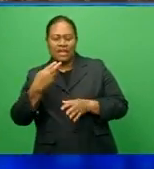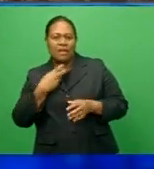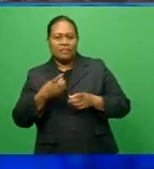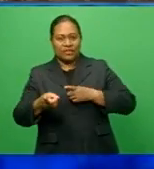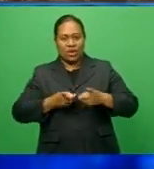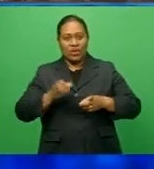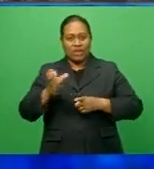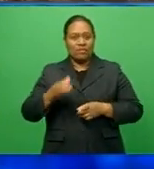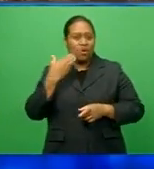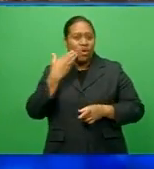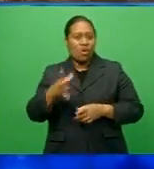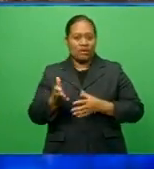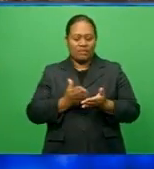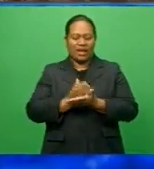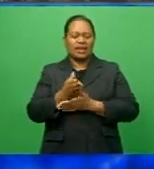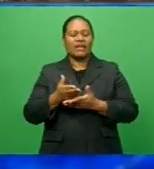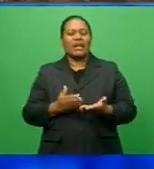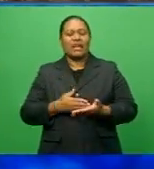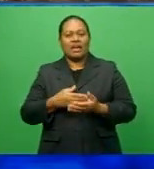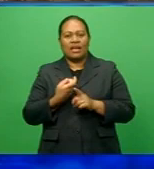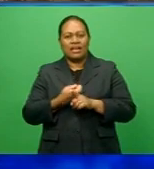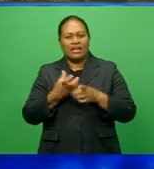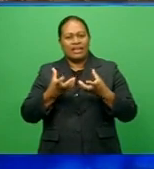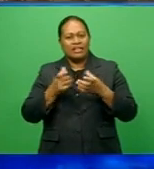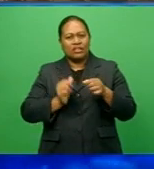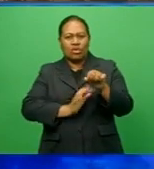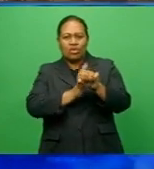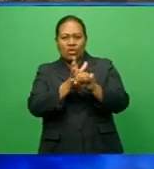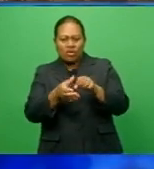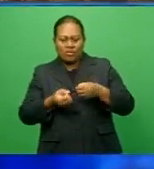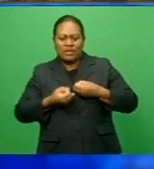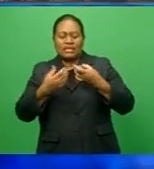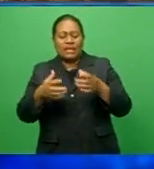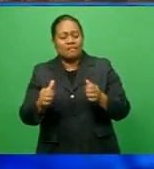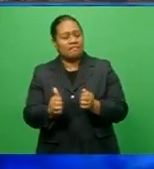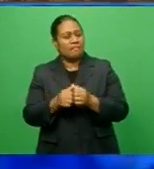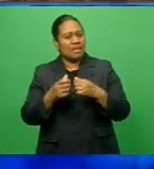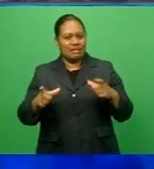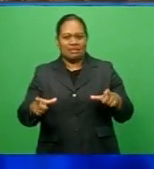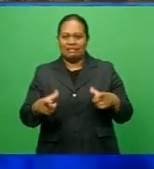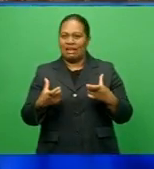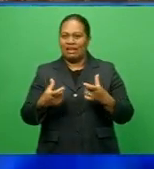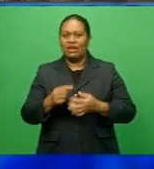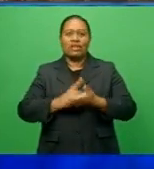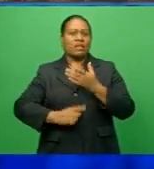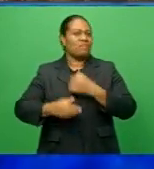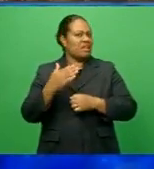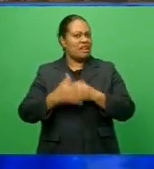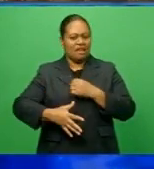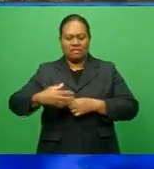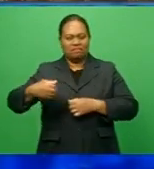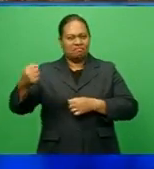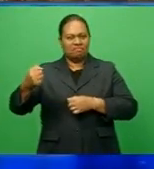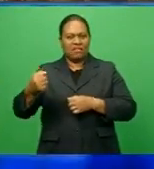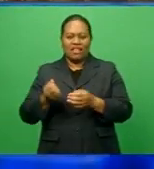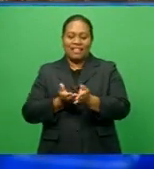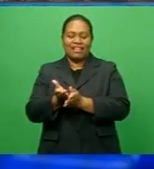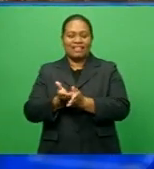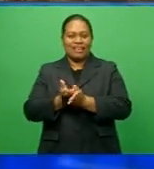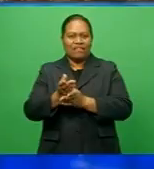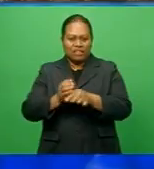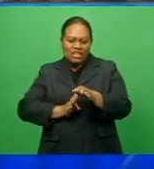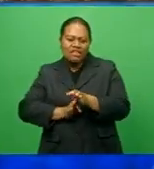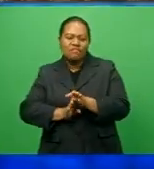the Hot Bread Kitchen says COVID-19 has presented many challenges, but it has not deterred their desire to improve services and